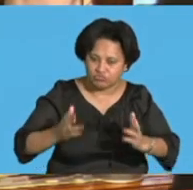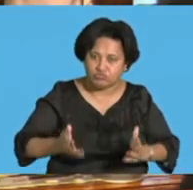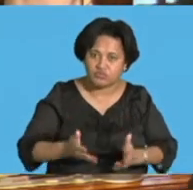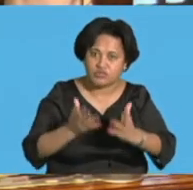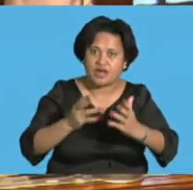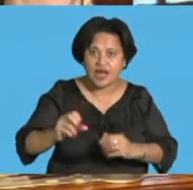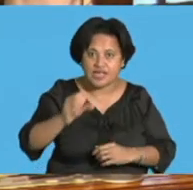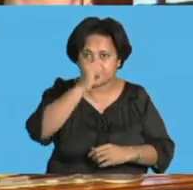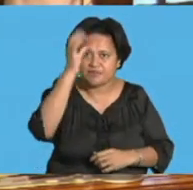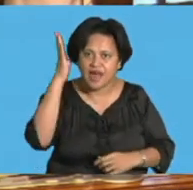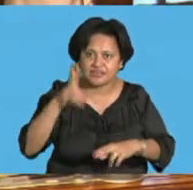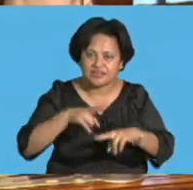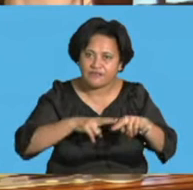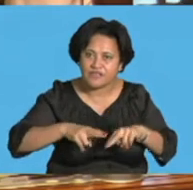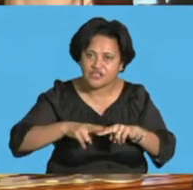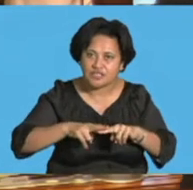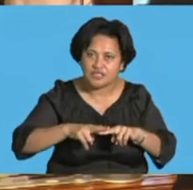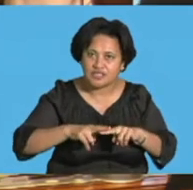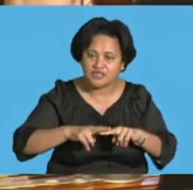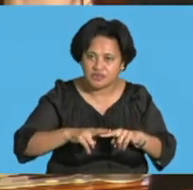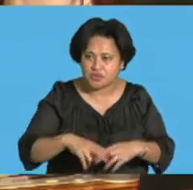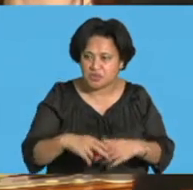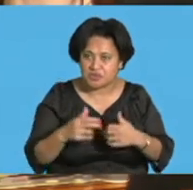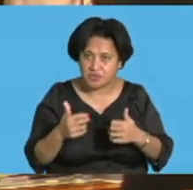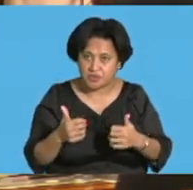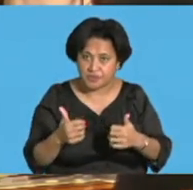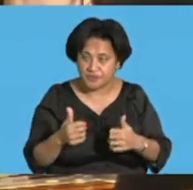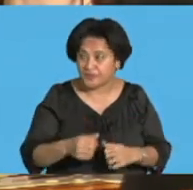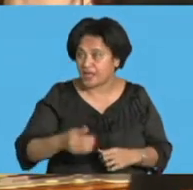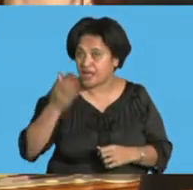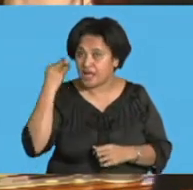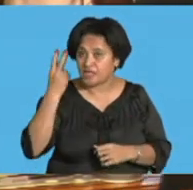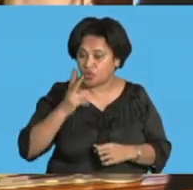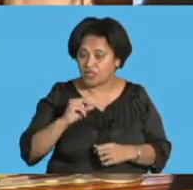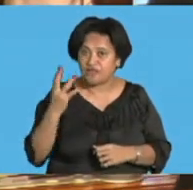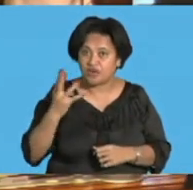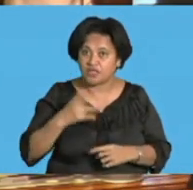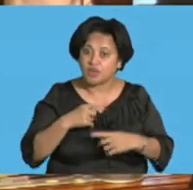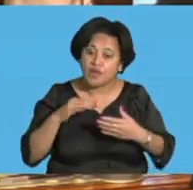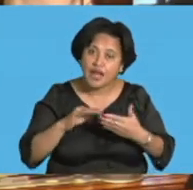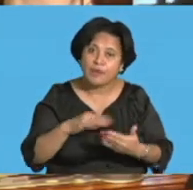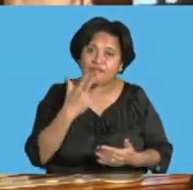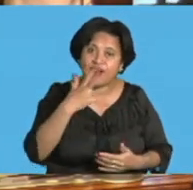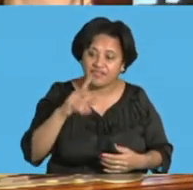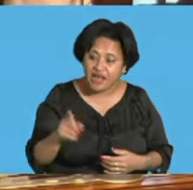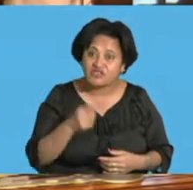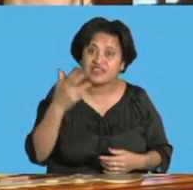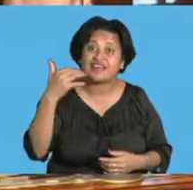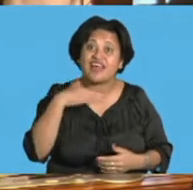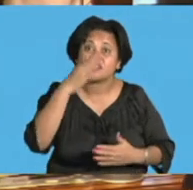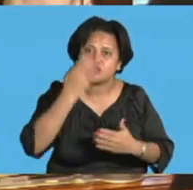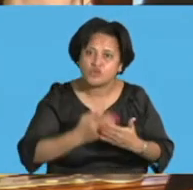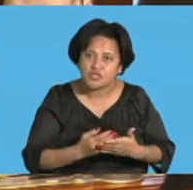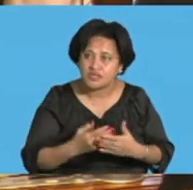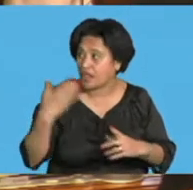Speaker, say the impact has been incredible. In 2014, we assisted 5,940 students. In 2019, we